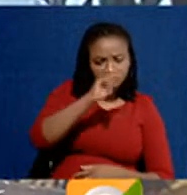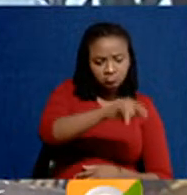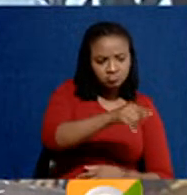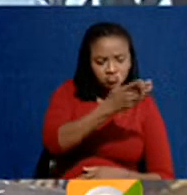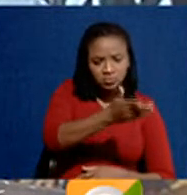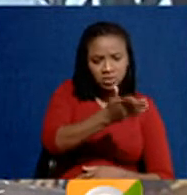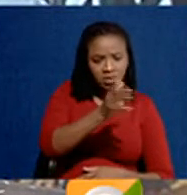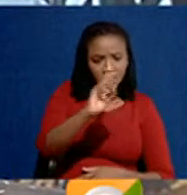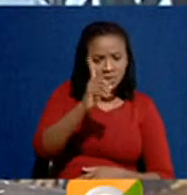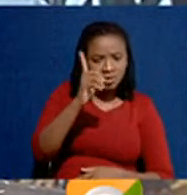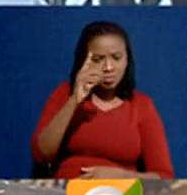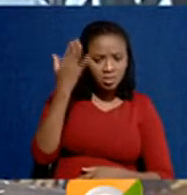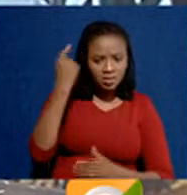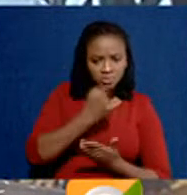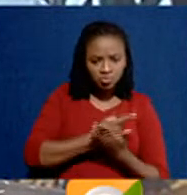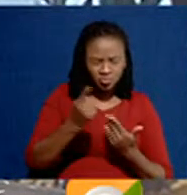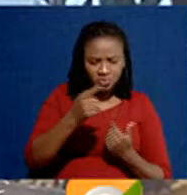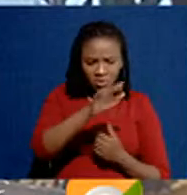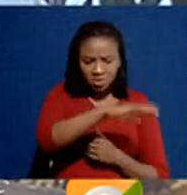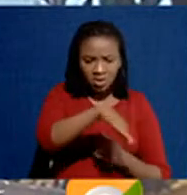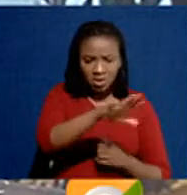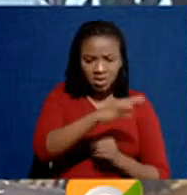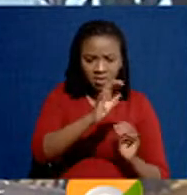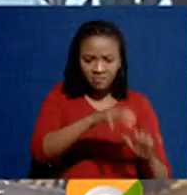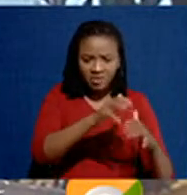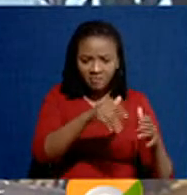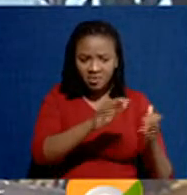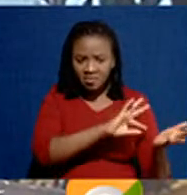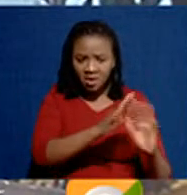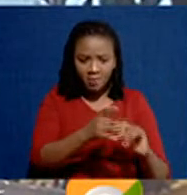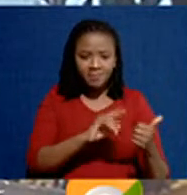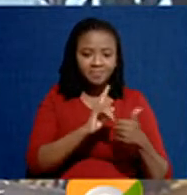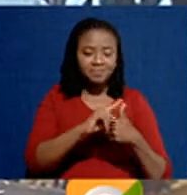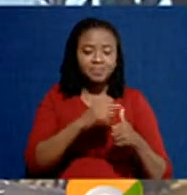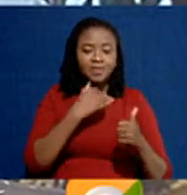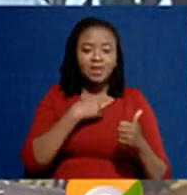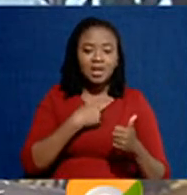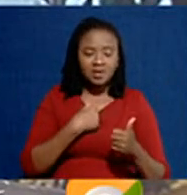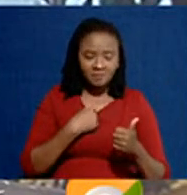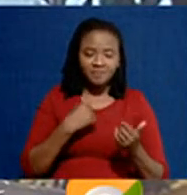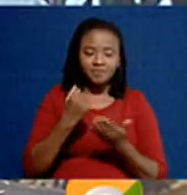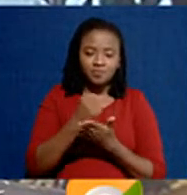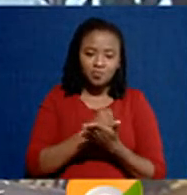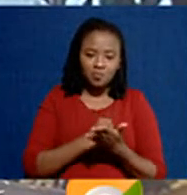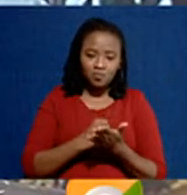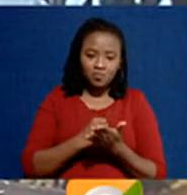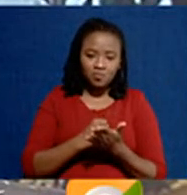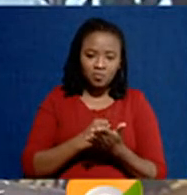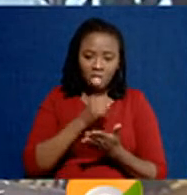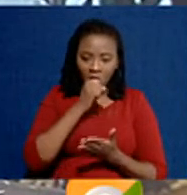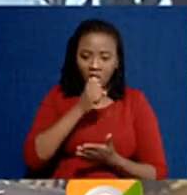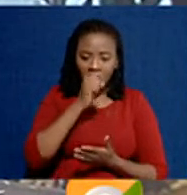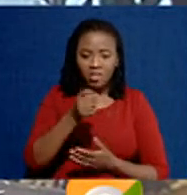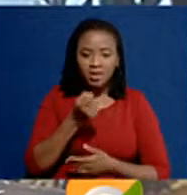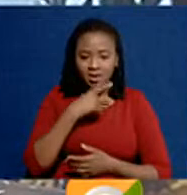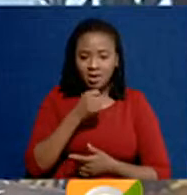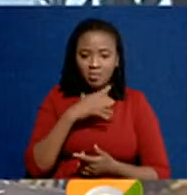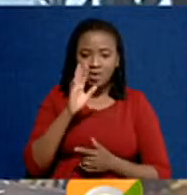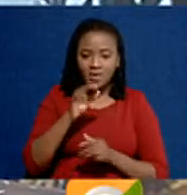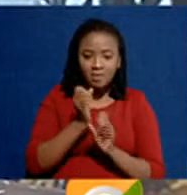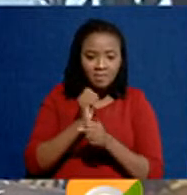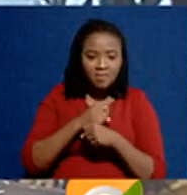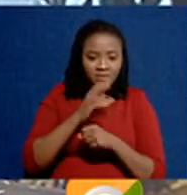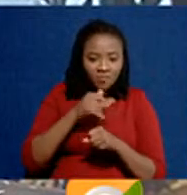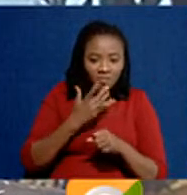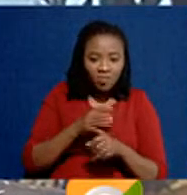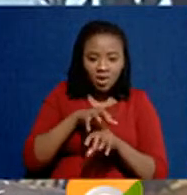week, then this is what you missed. Cough syrup made from snails, oil from black soldier fly